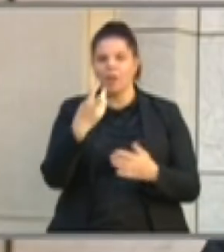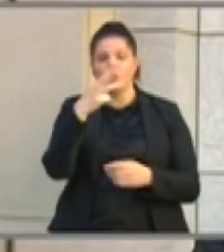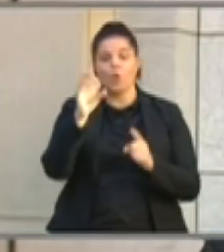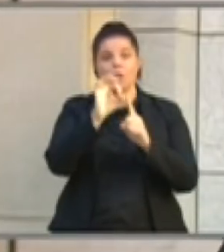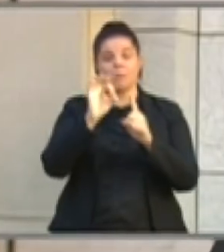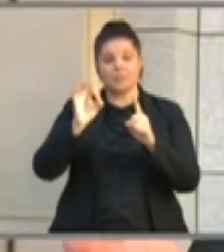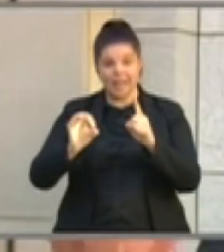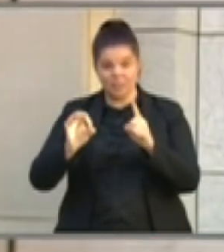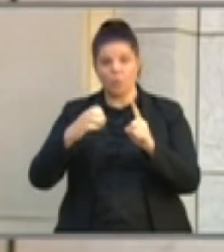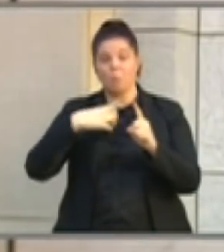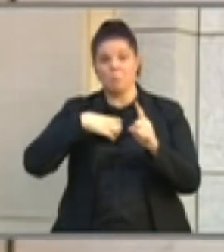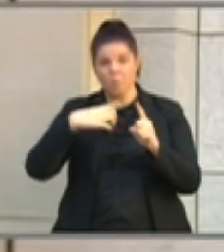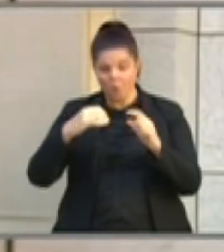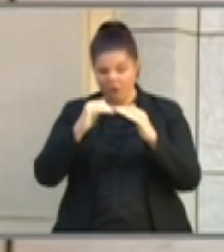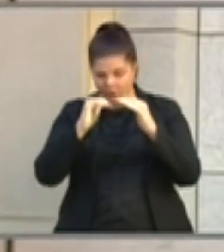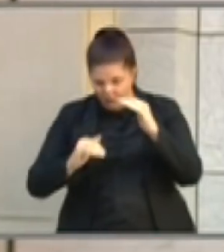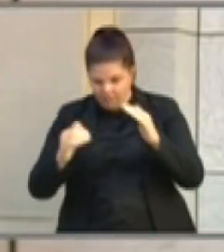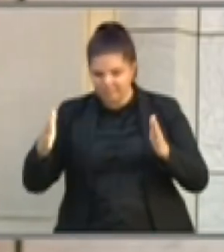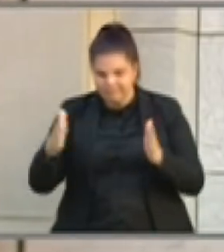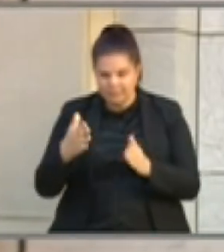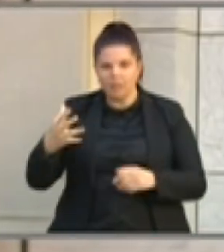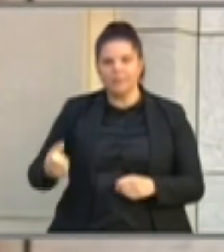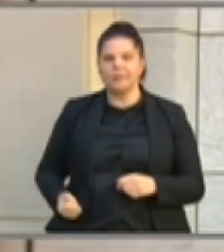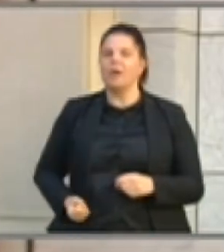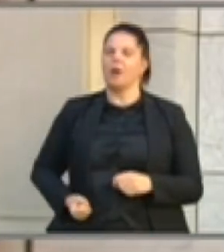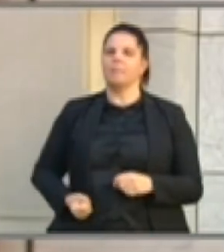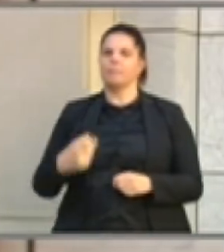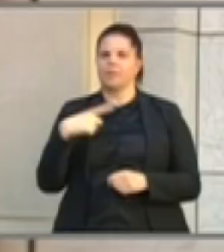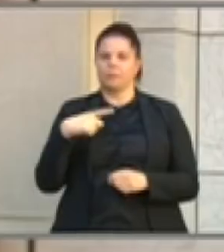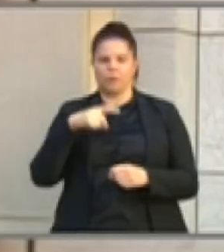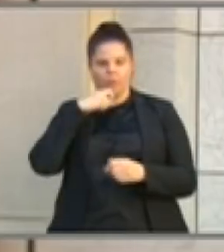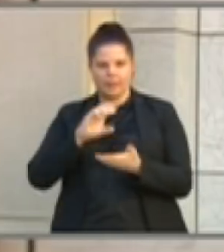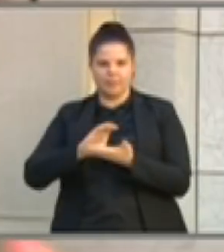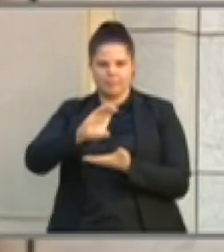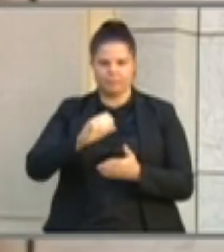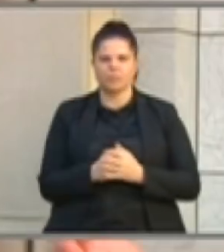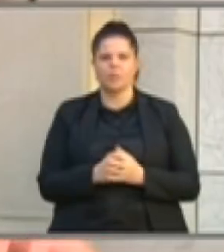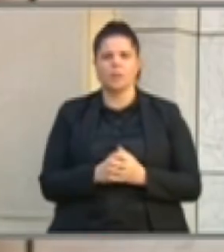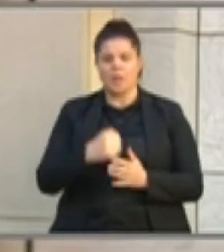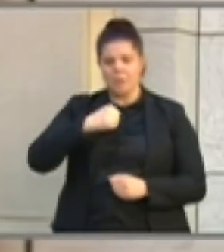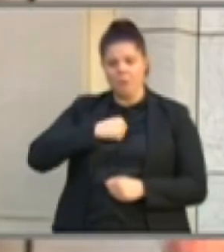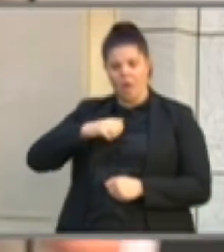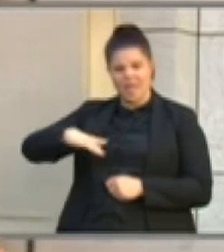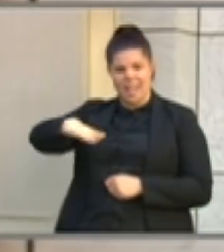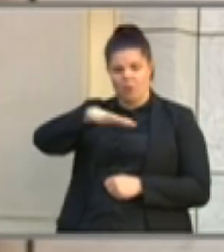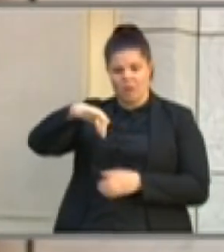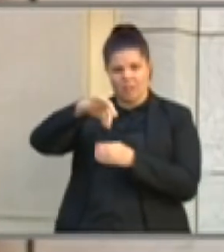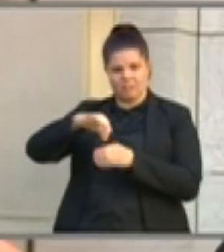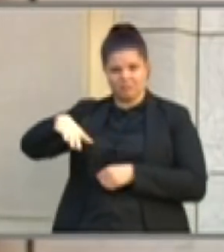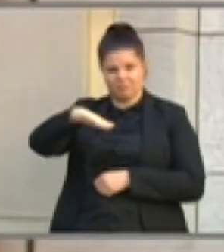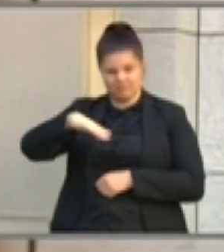30%. Now, I've been taking some soundings from people in my own electorate, and they've seen their businesses fall by